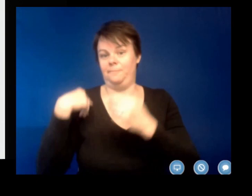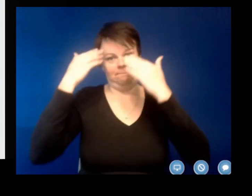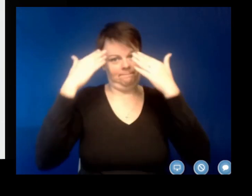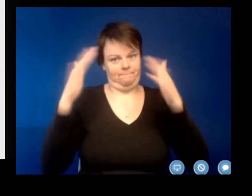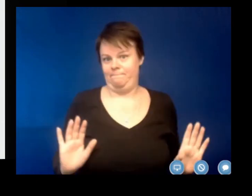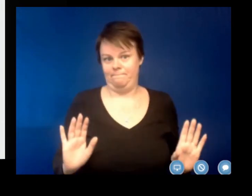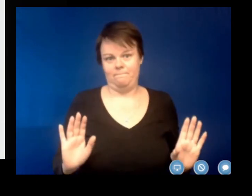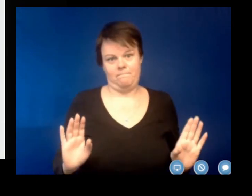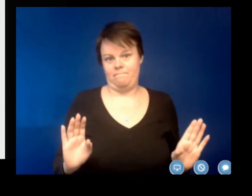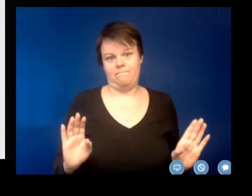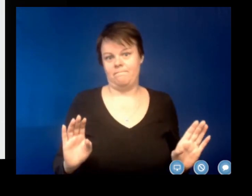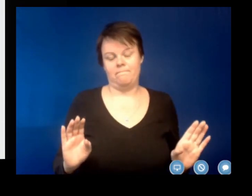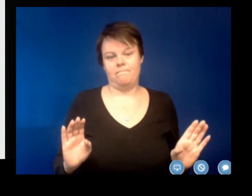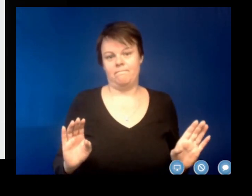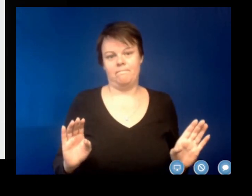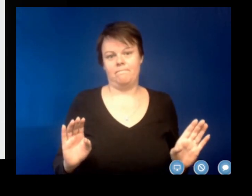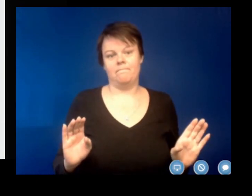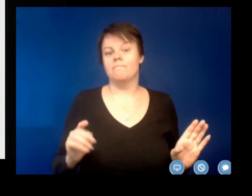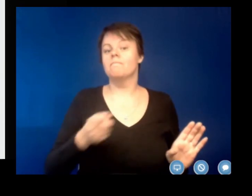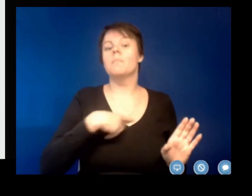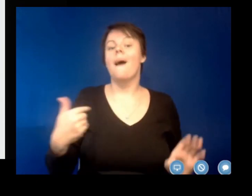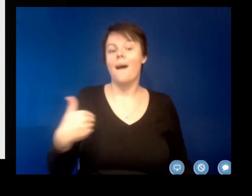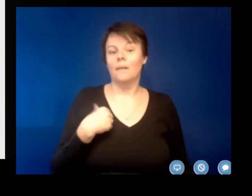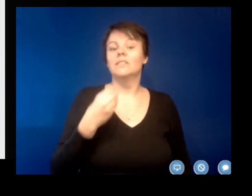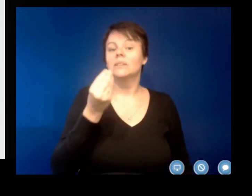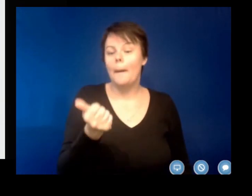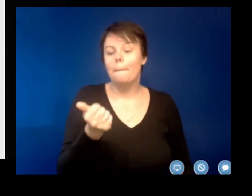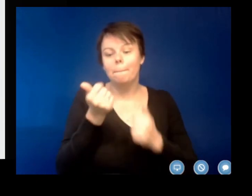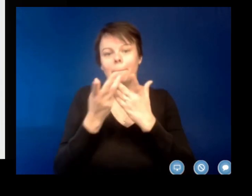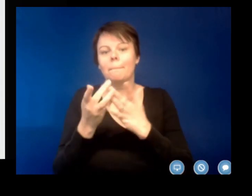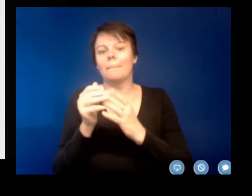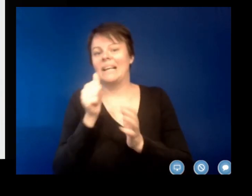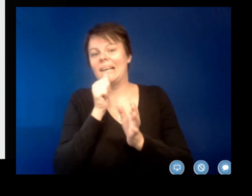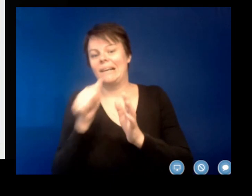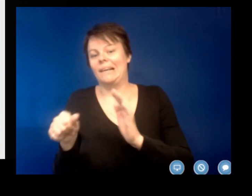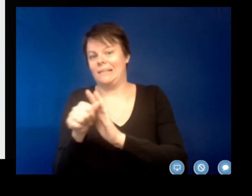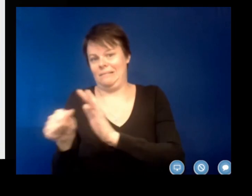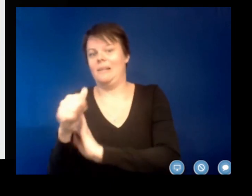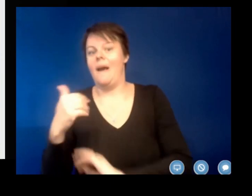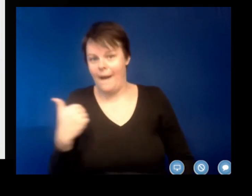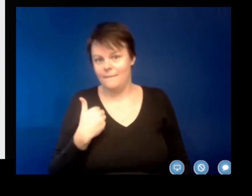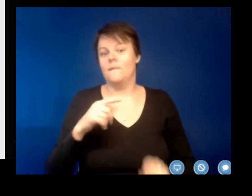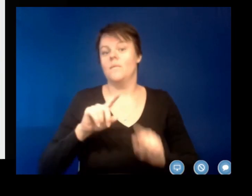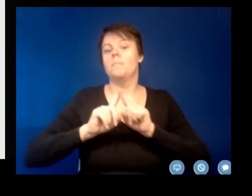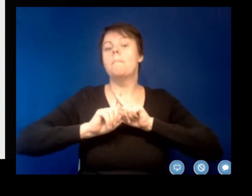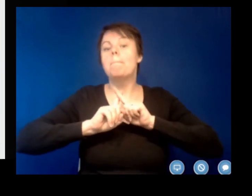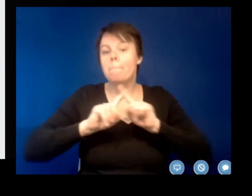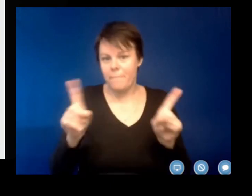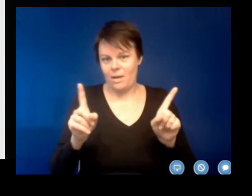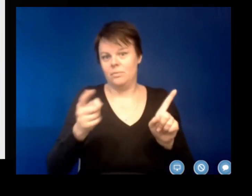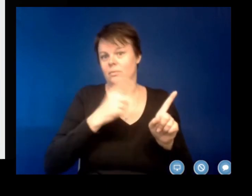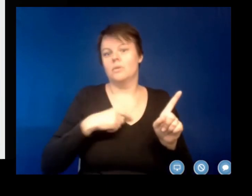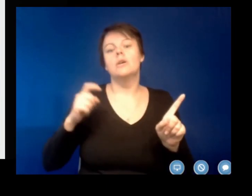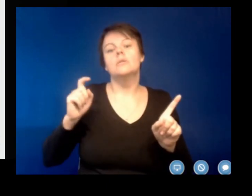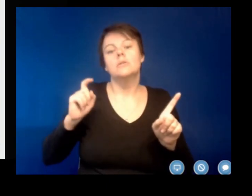society. How does this understanding really develop? And what learning experiences